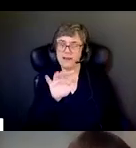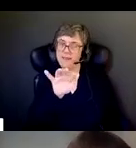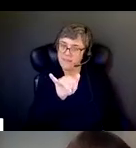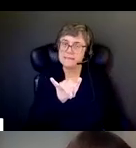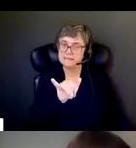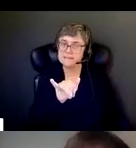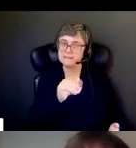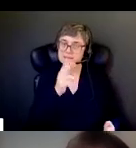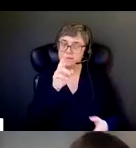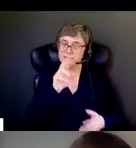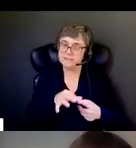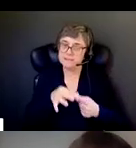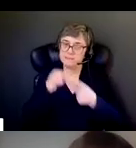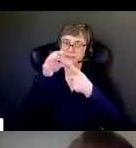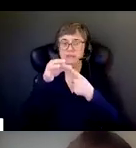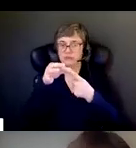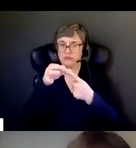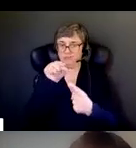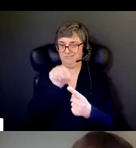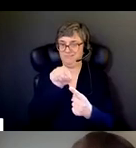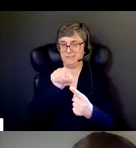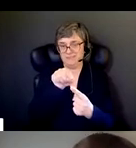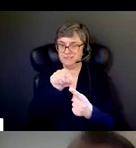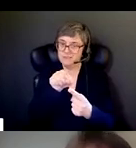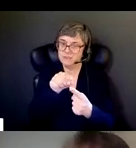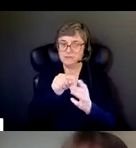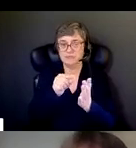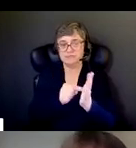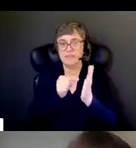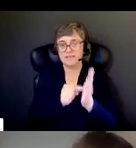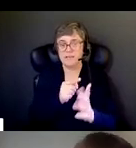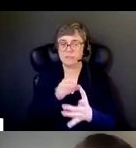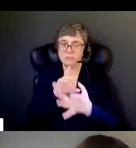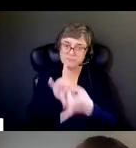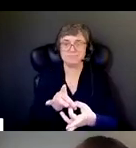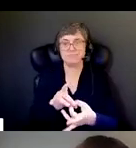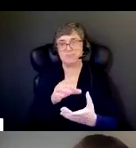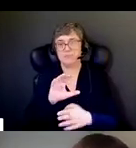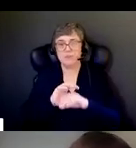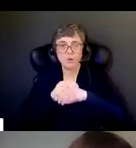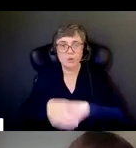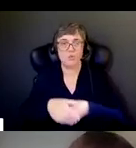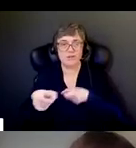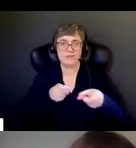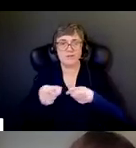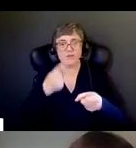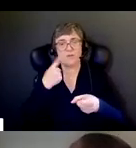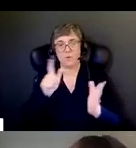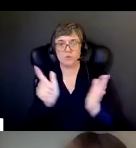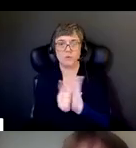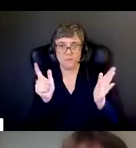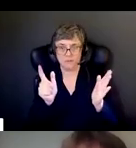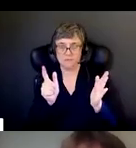feature of a coercive control criminal offense. It's very unusual. The great majority of criminal offenses